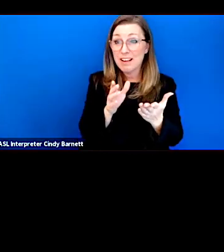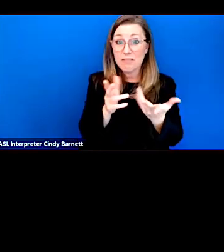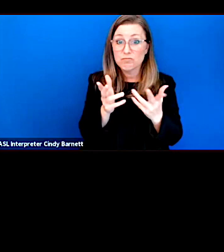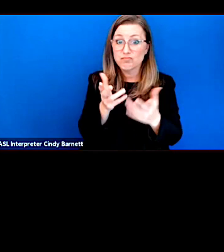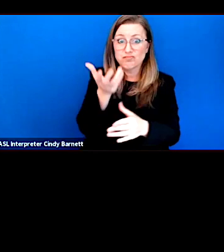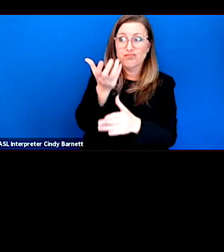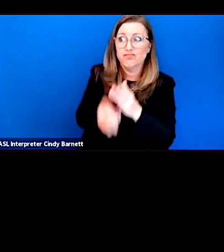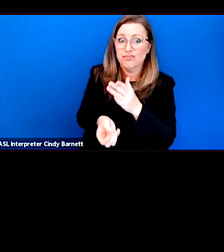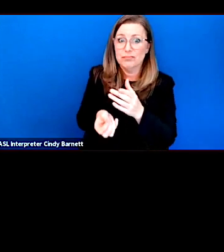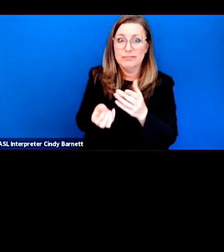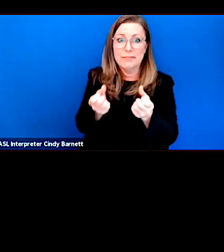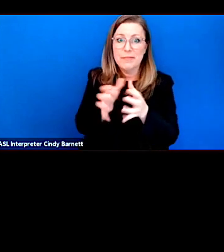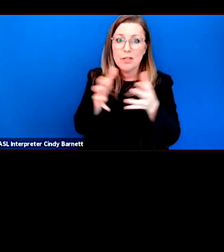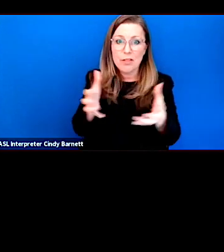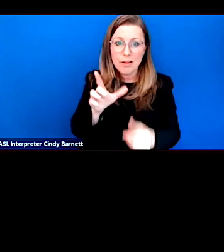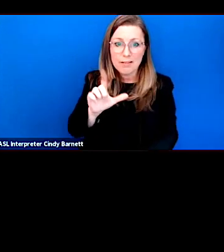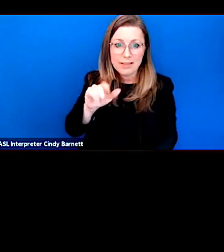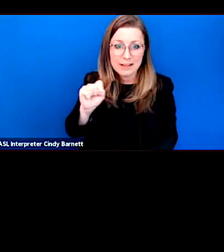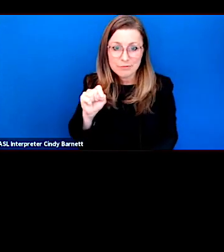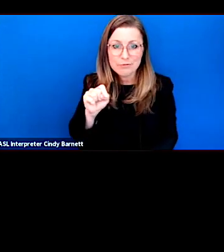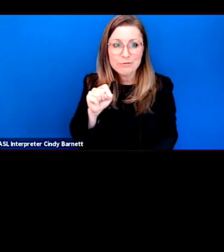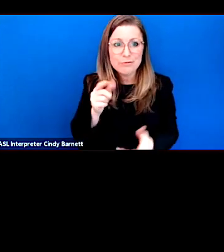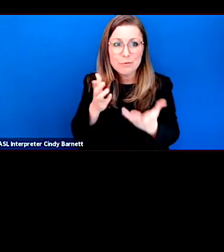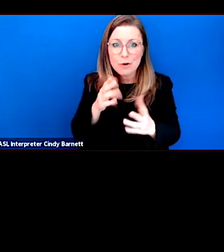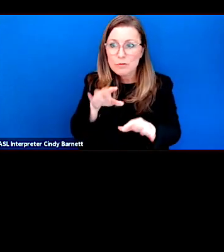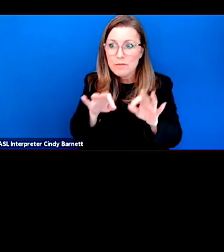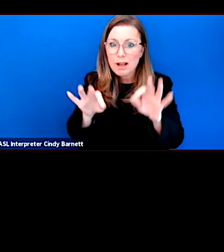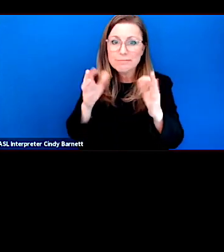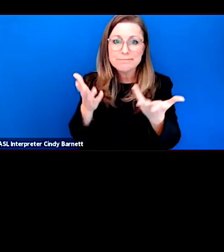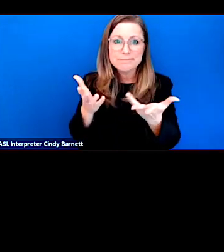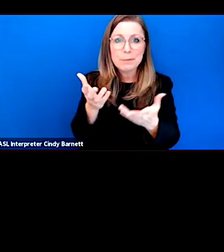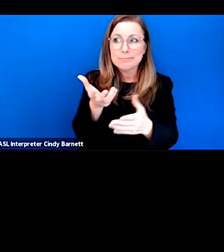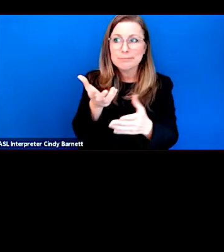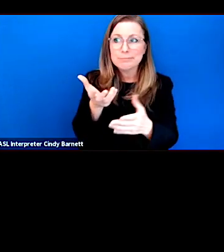the literature that you find. So you might need to reconsider